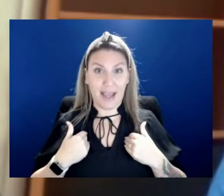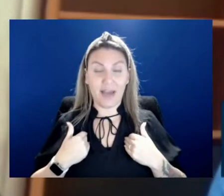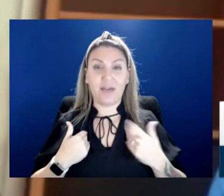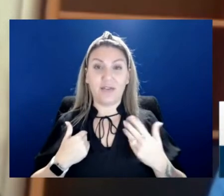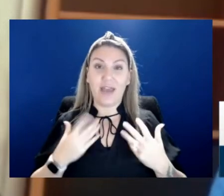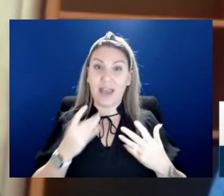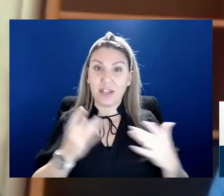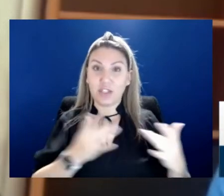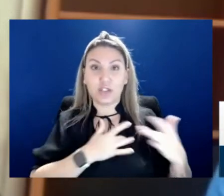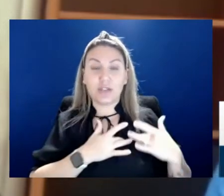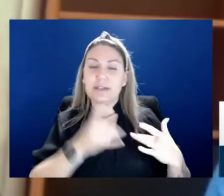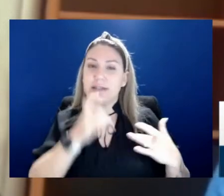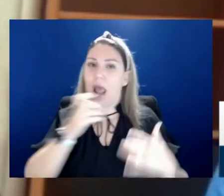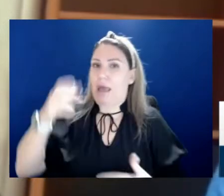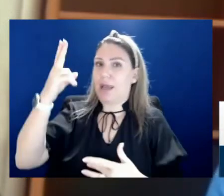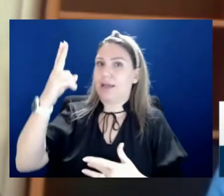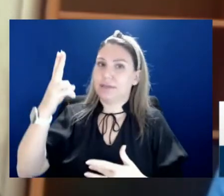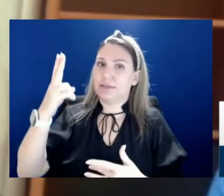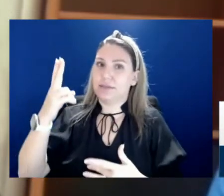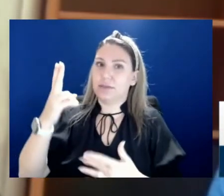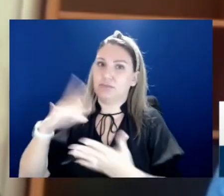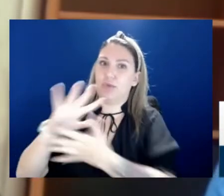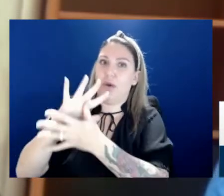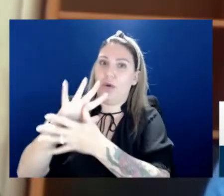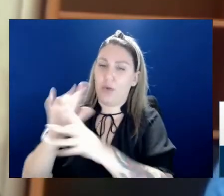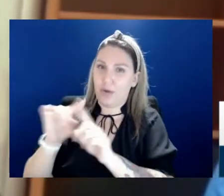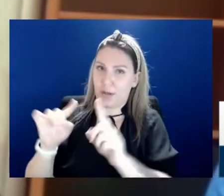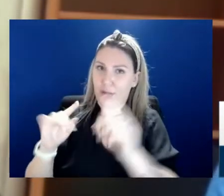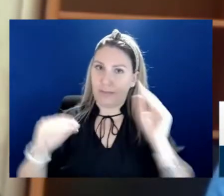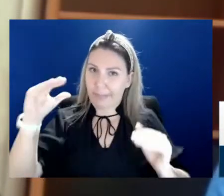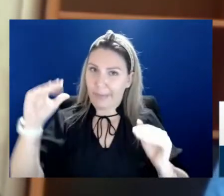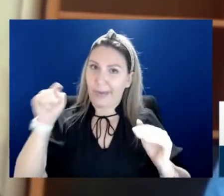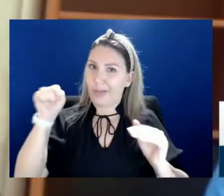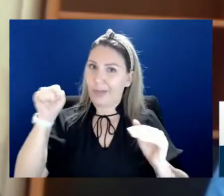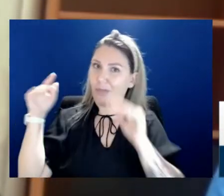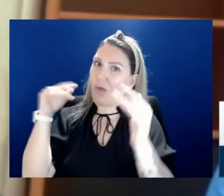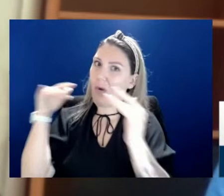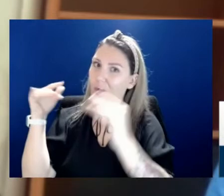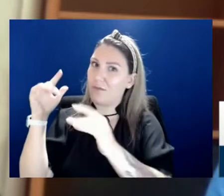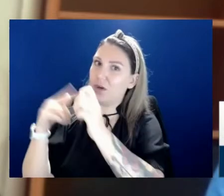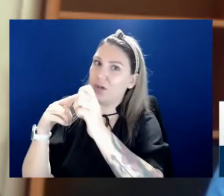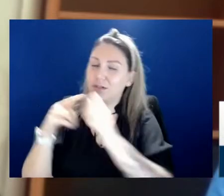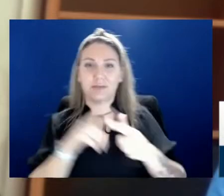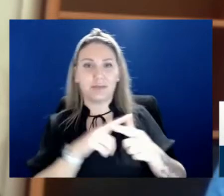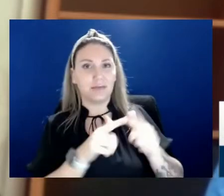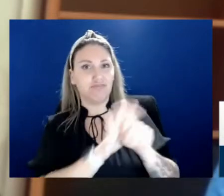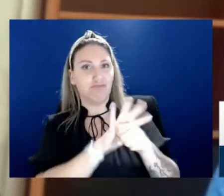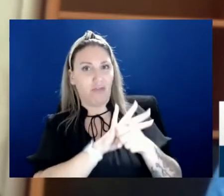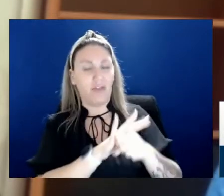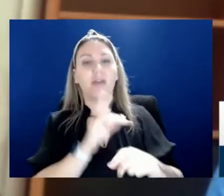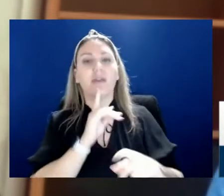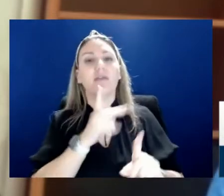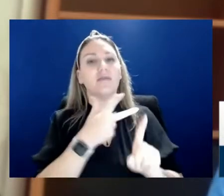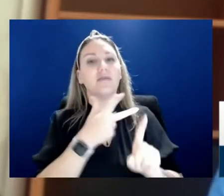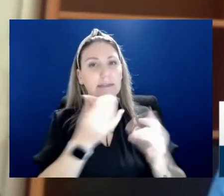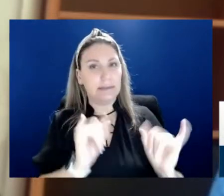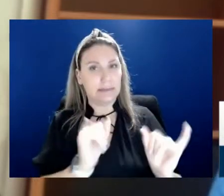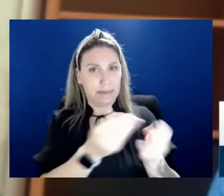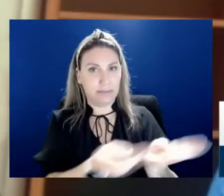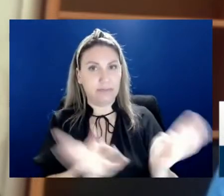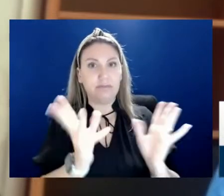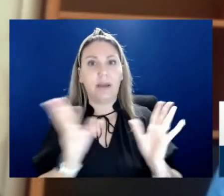not the high priority it once was. But vaccines are still being given and encouraged.